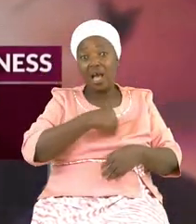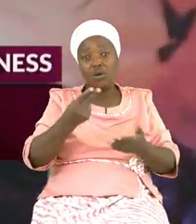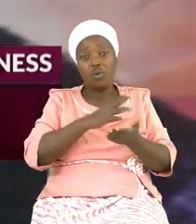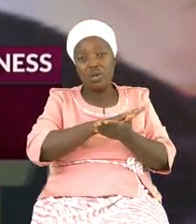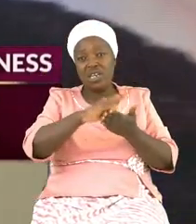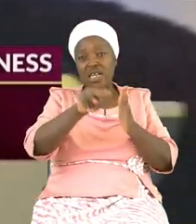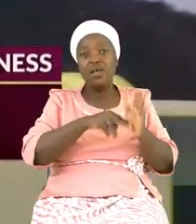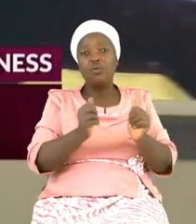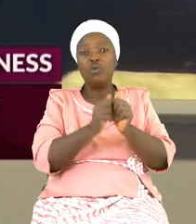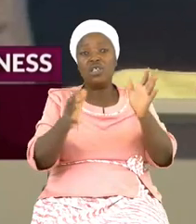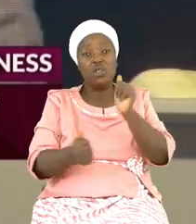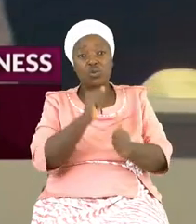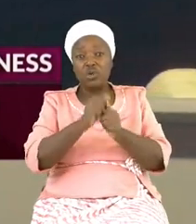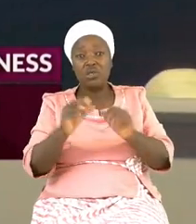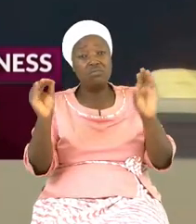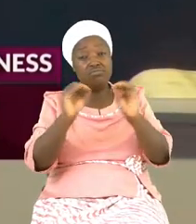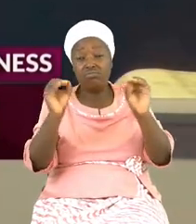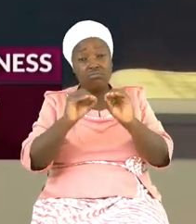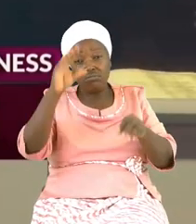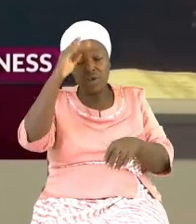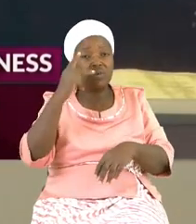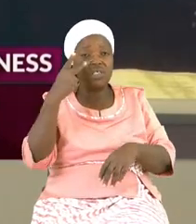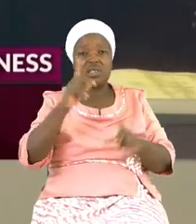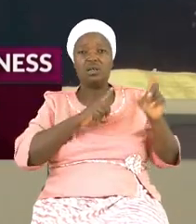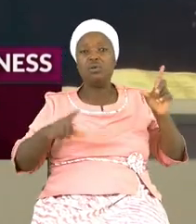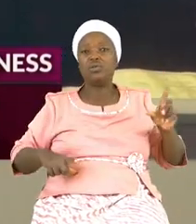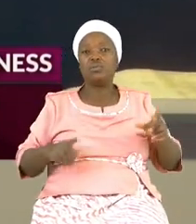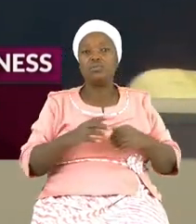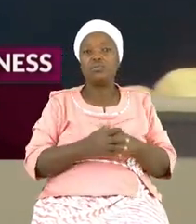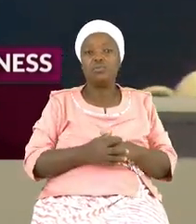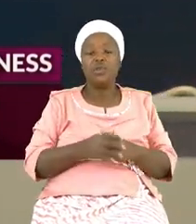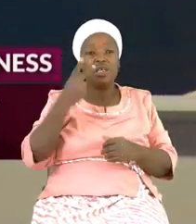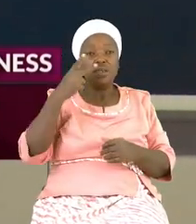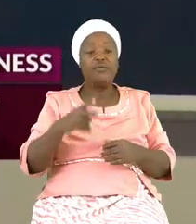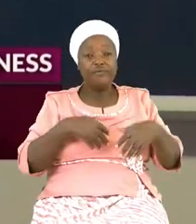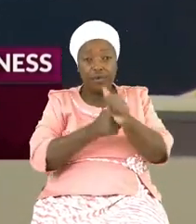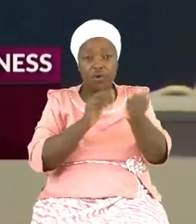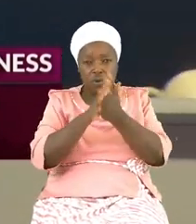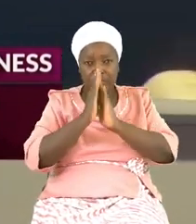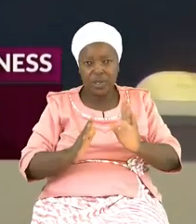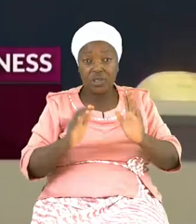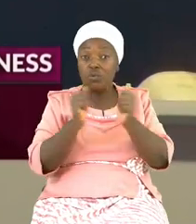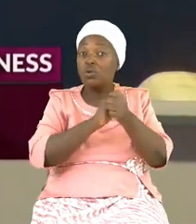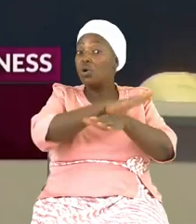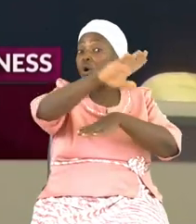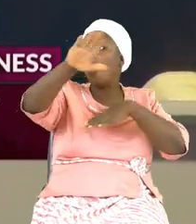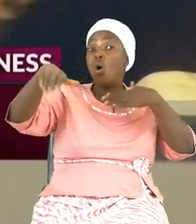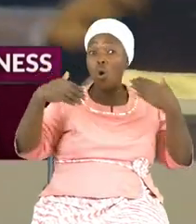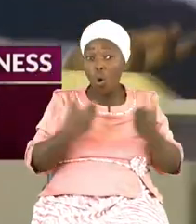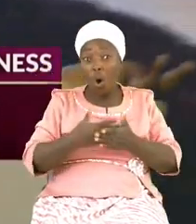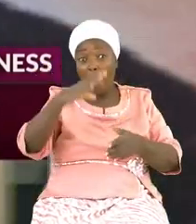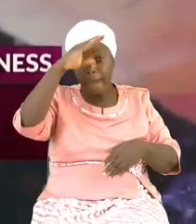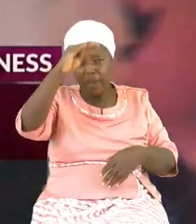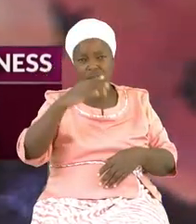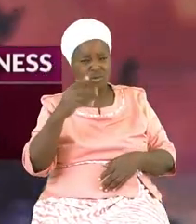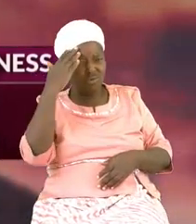which no man shall see the Lord. Follow peace with all men. You know, when we